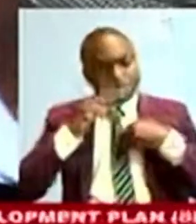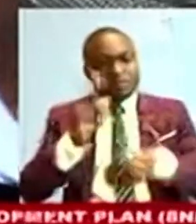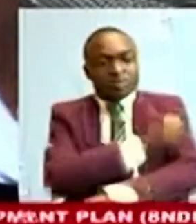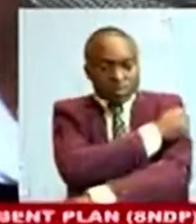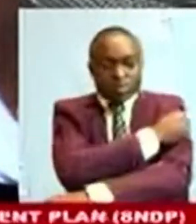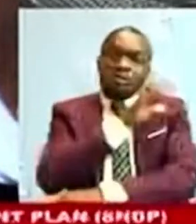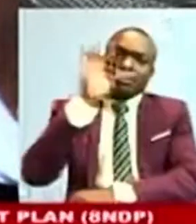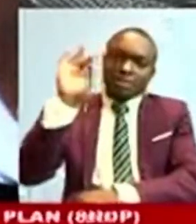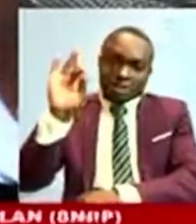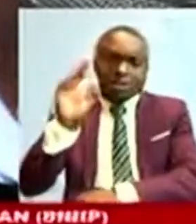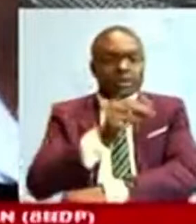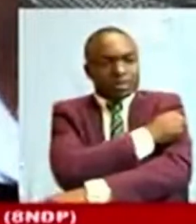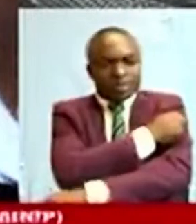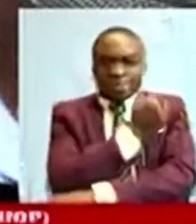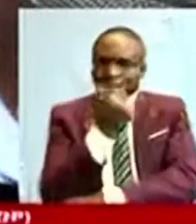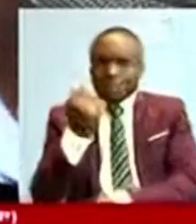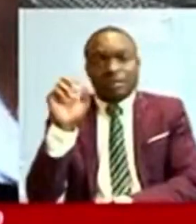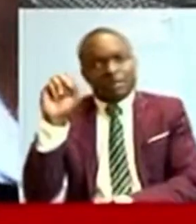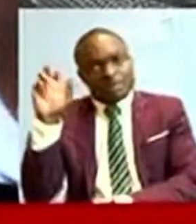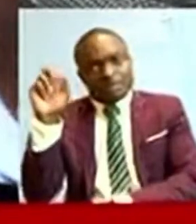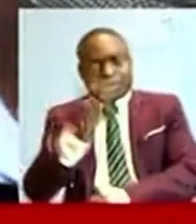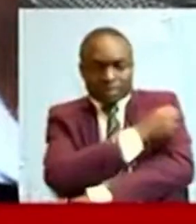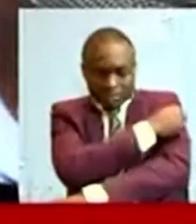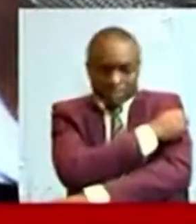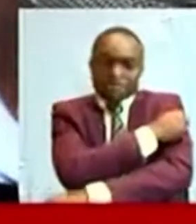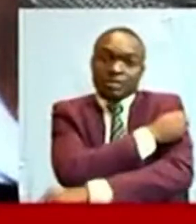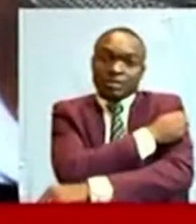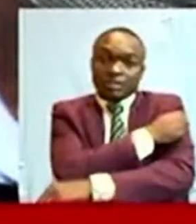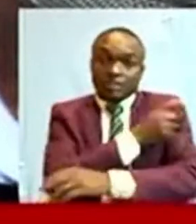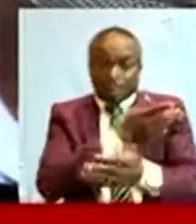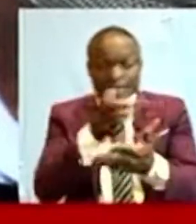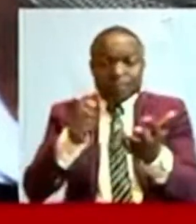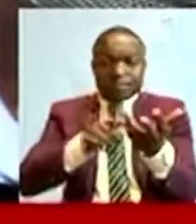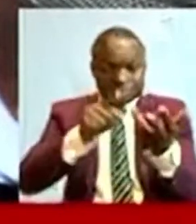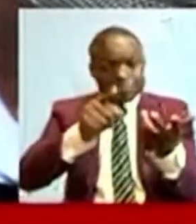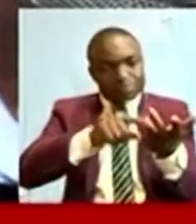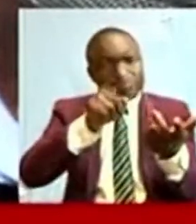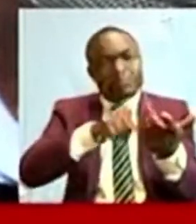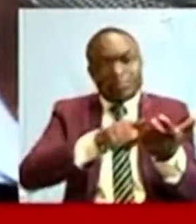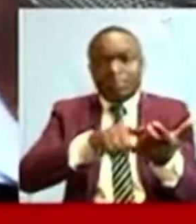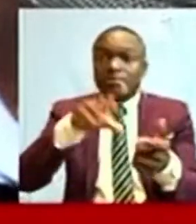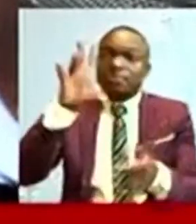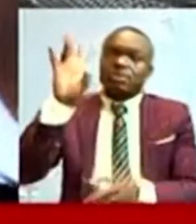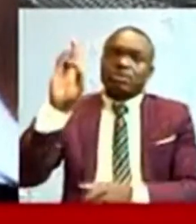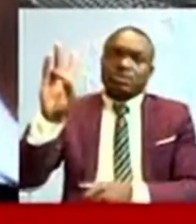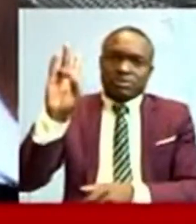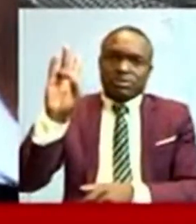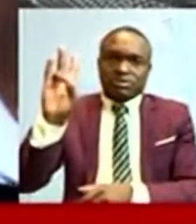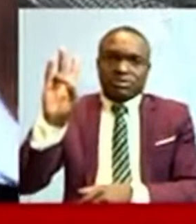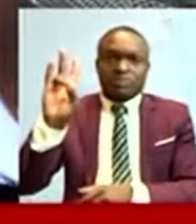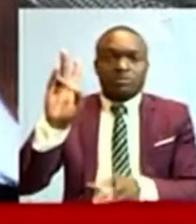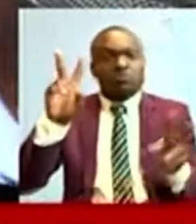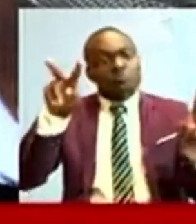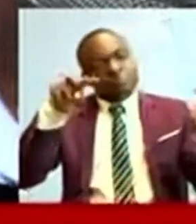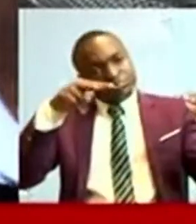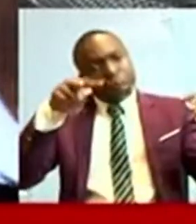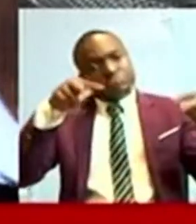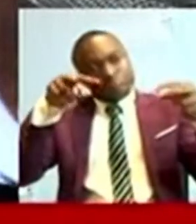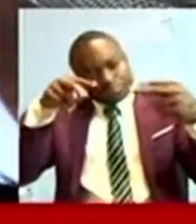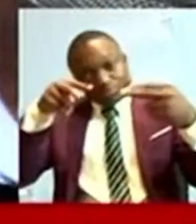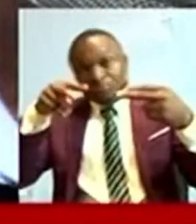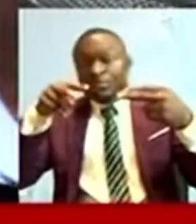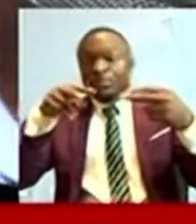months, another one at 12 months, and that usually counts for these 7 or 8 contacts that we see them. Beyond